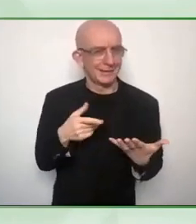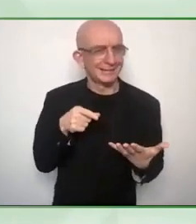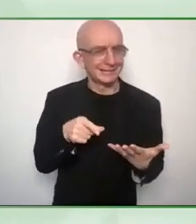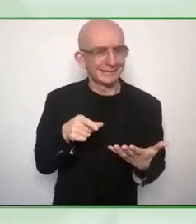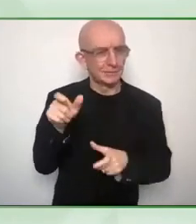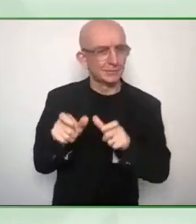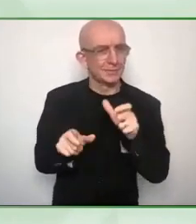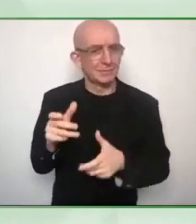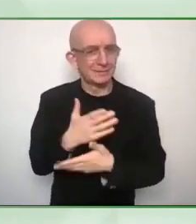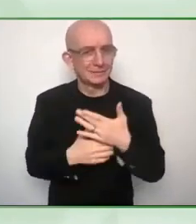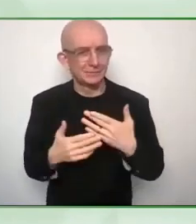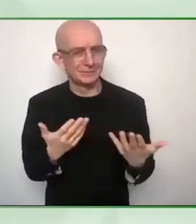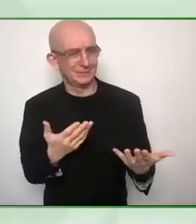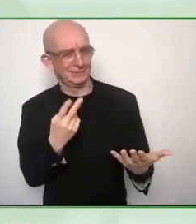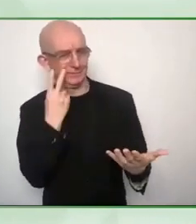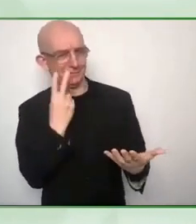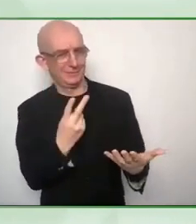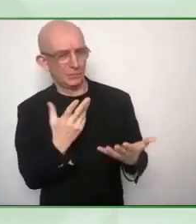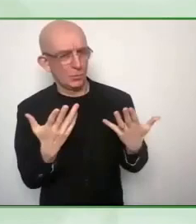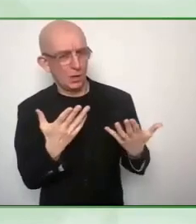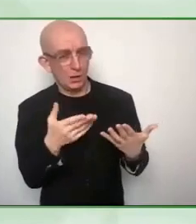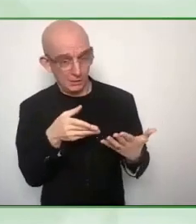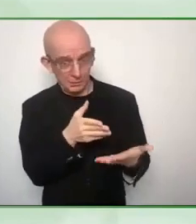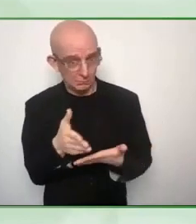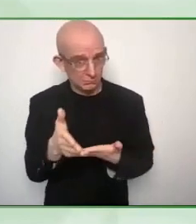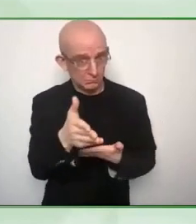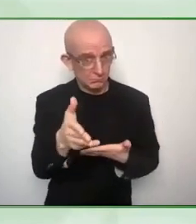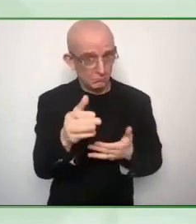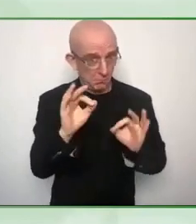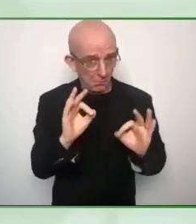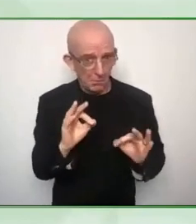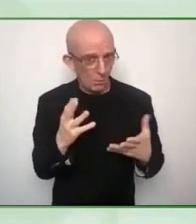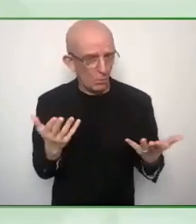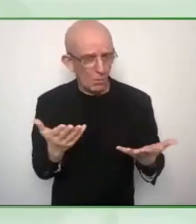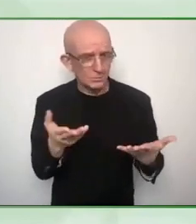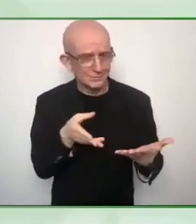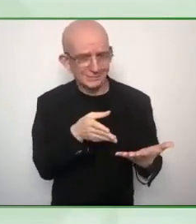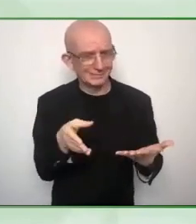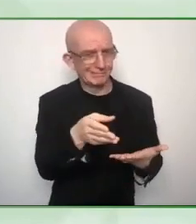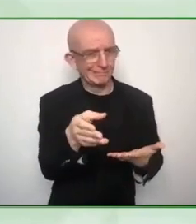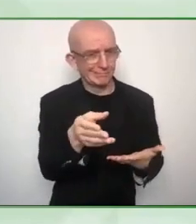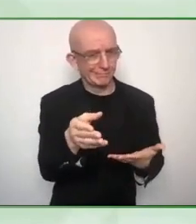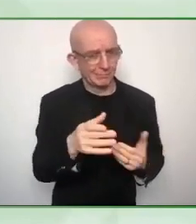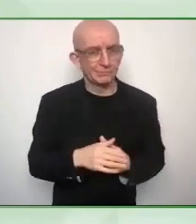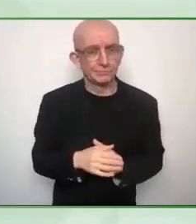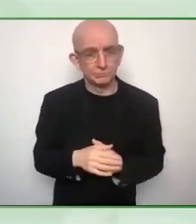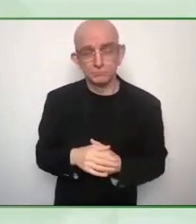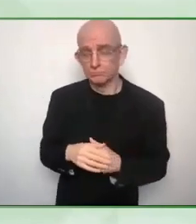I think this is all the interest shown by a very